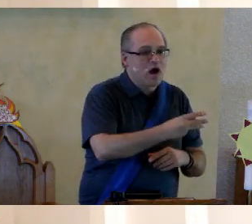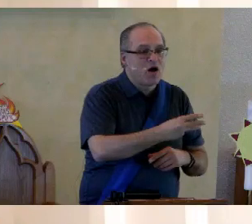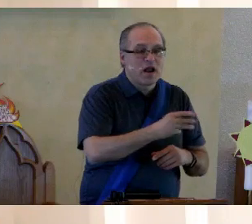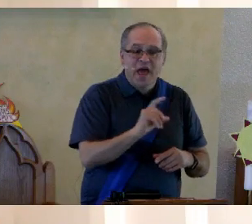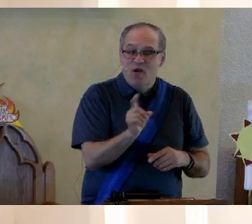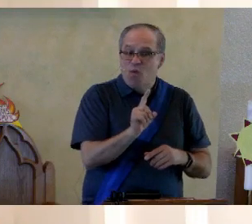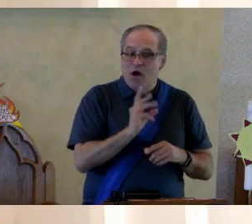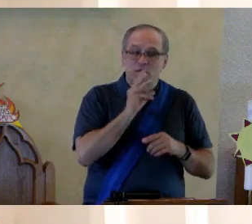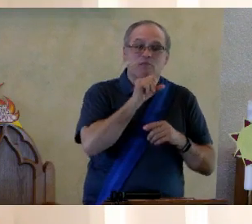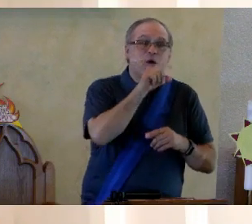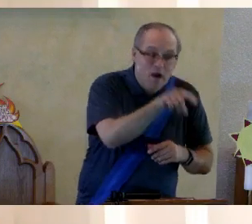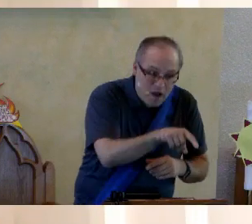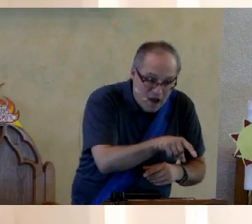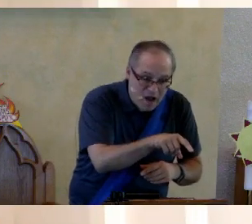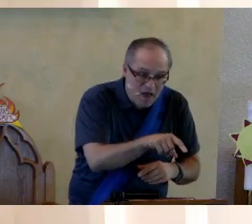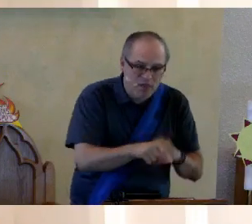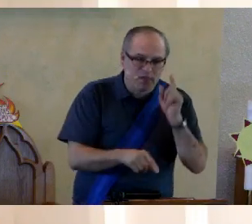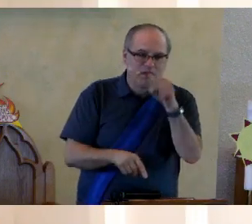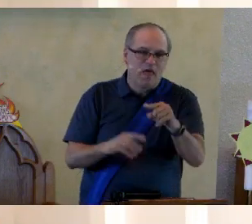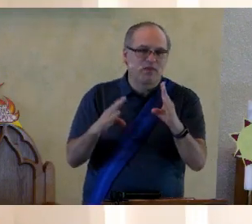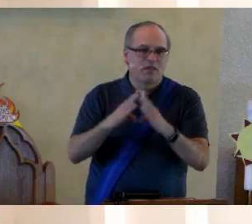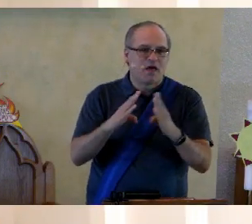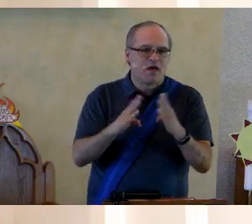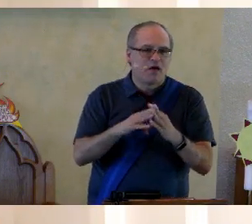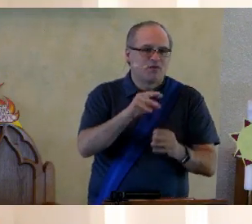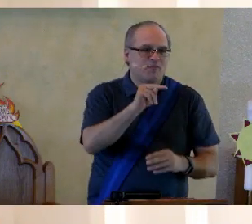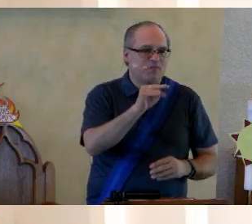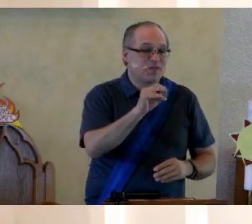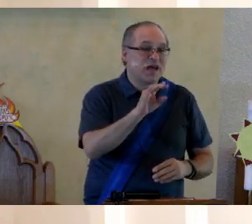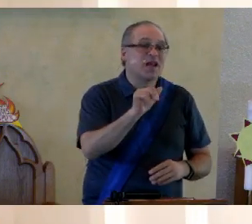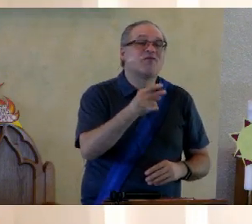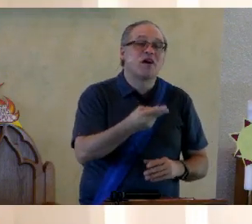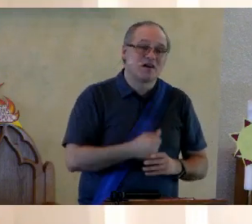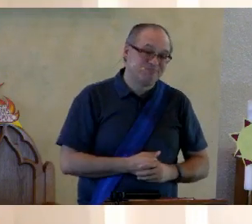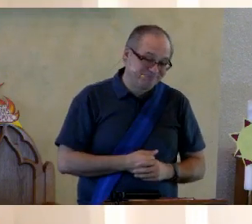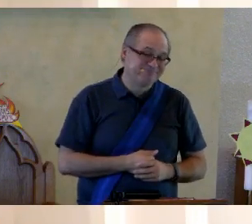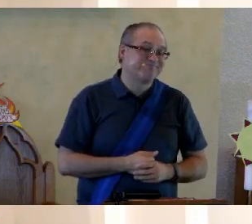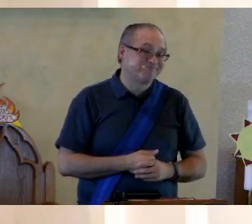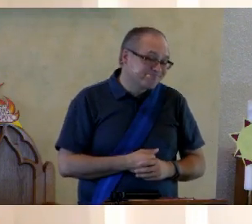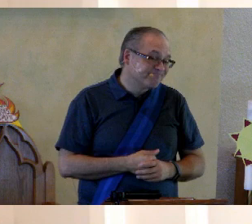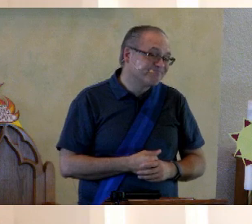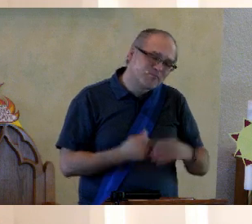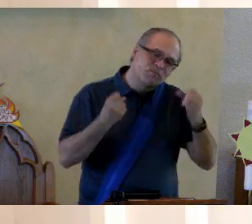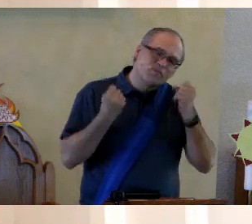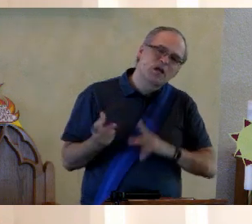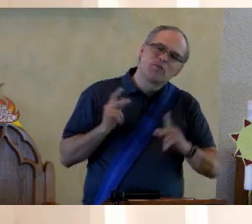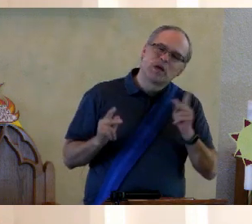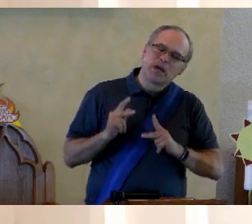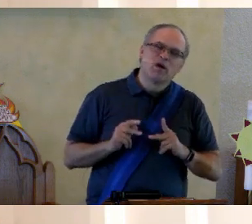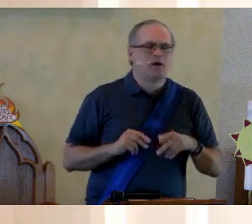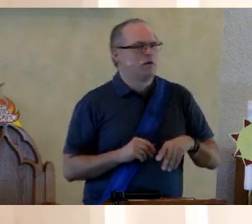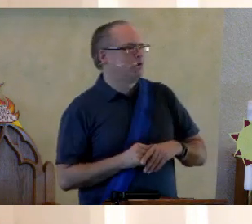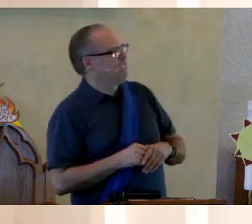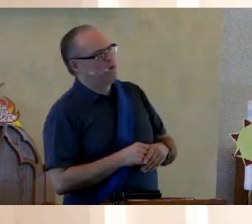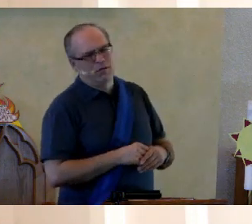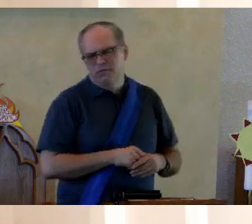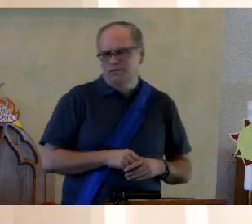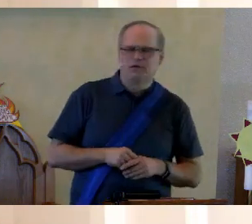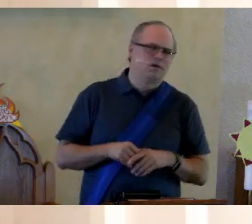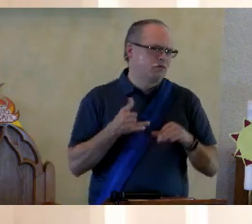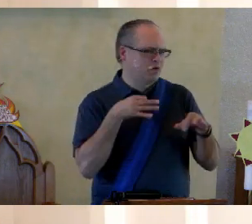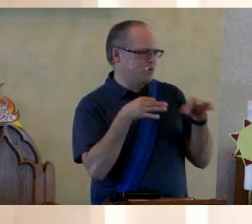be, in Nineveh. Now, there are a lot of people who will go to great lengths to try and explain how such a miraculous